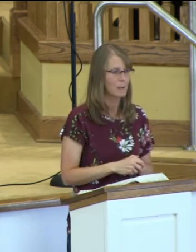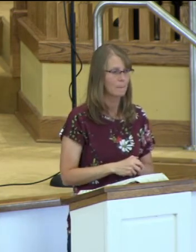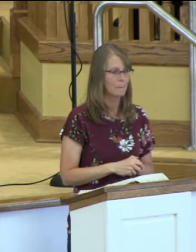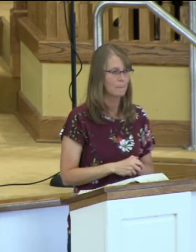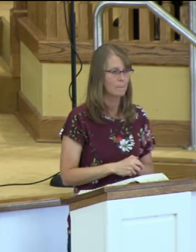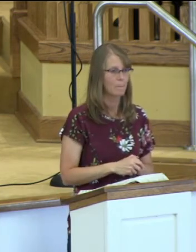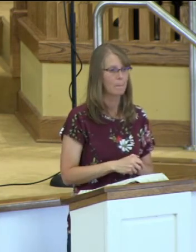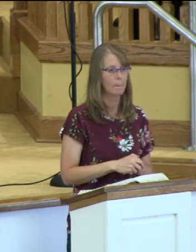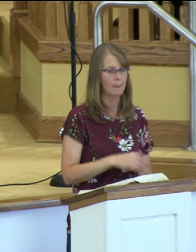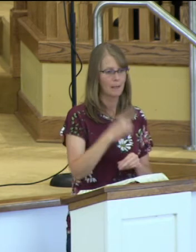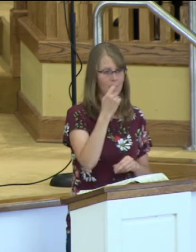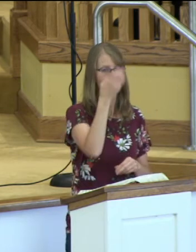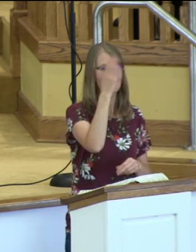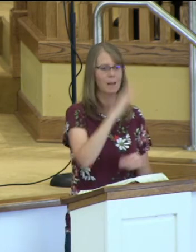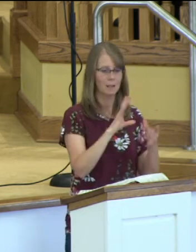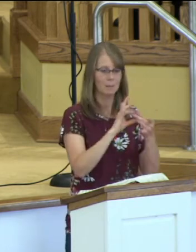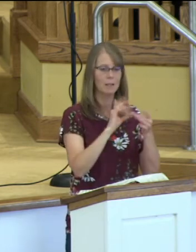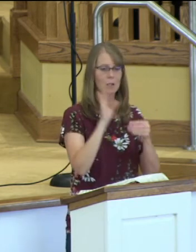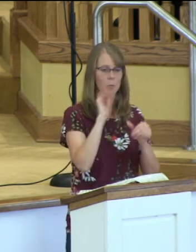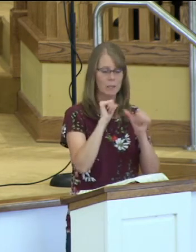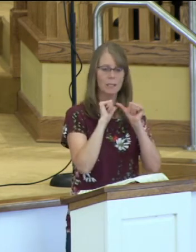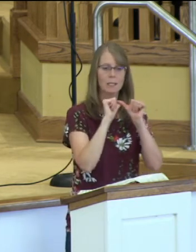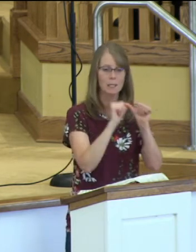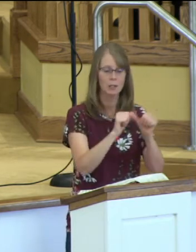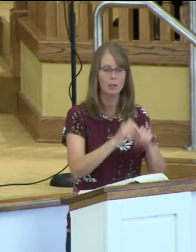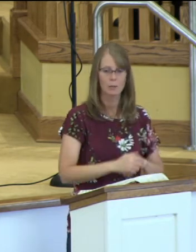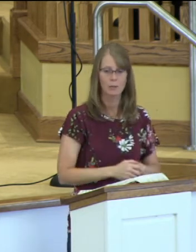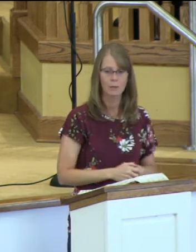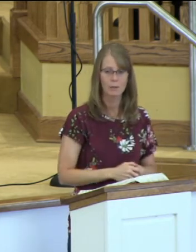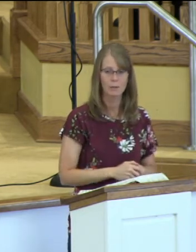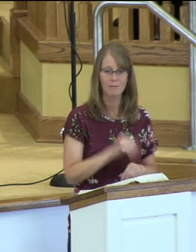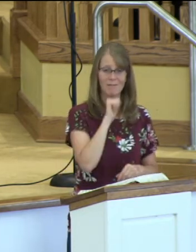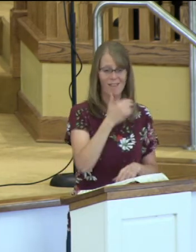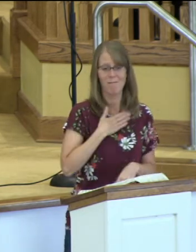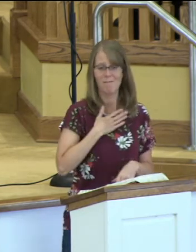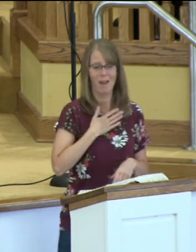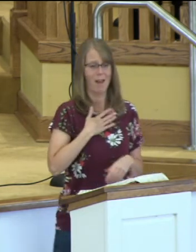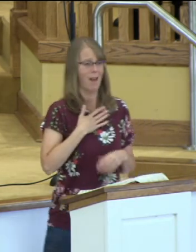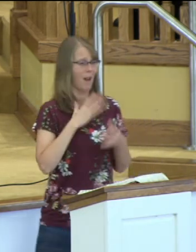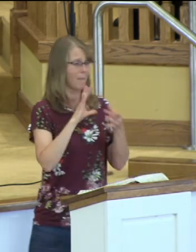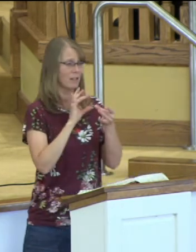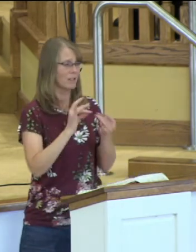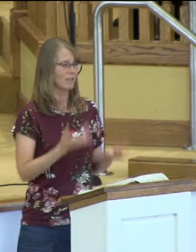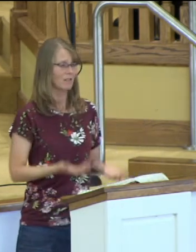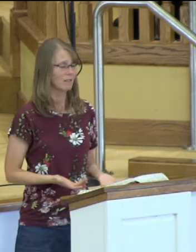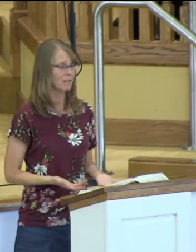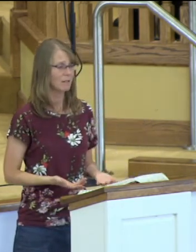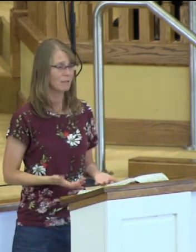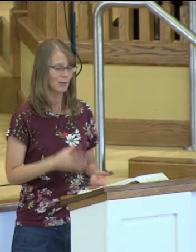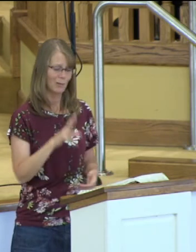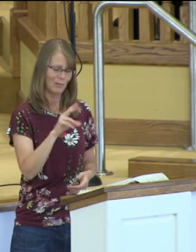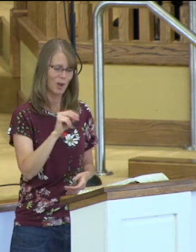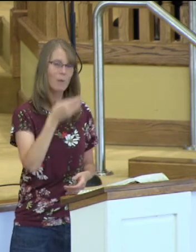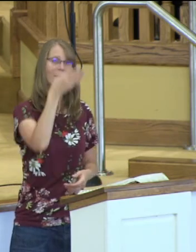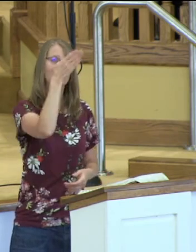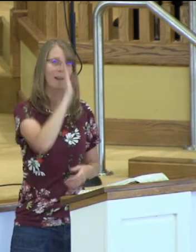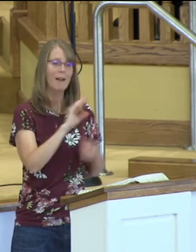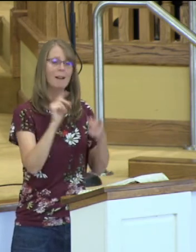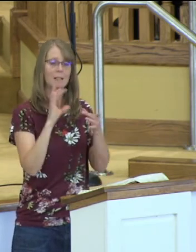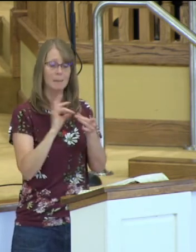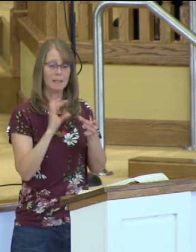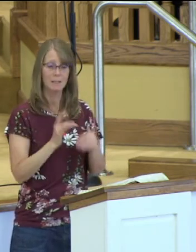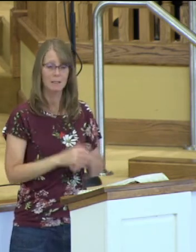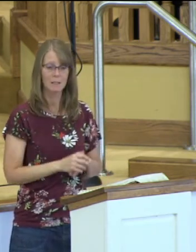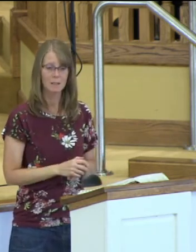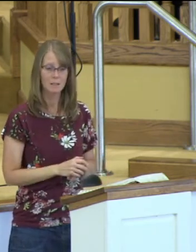The message will continue. It's not my message. No. This is God's message. And